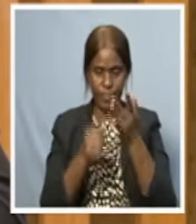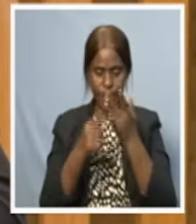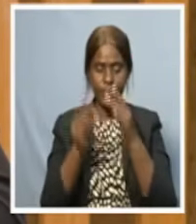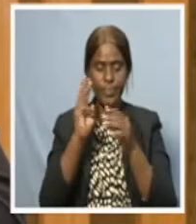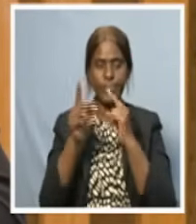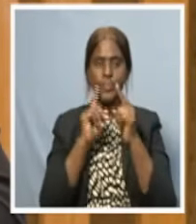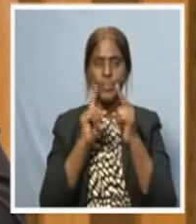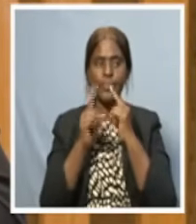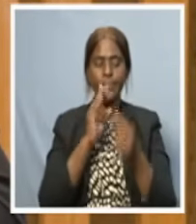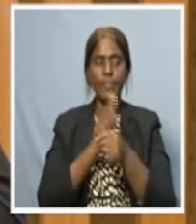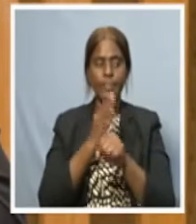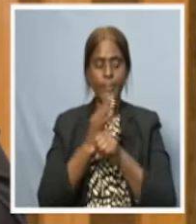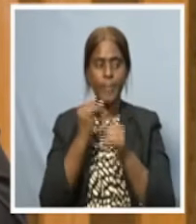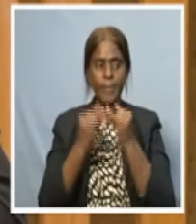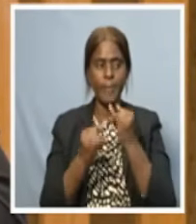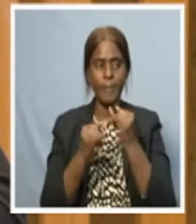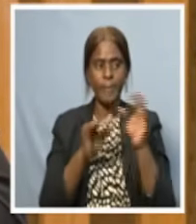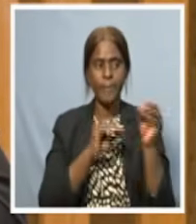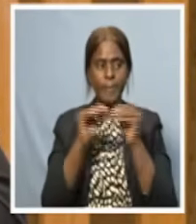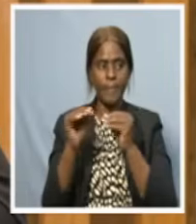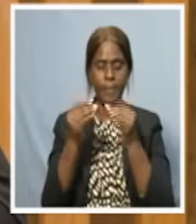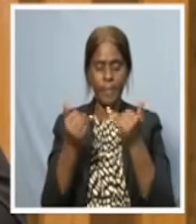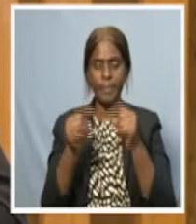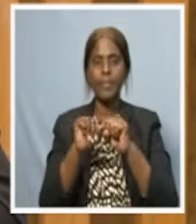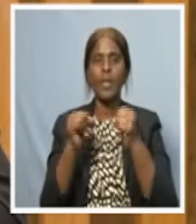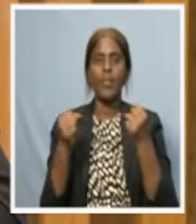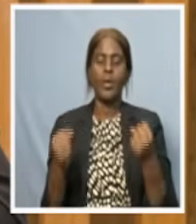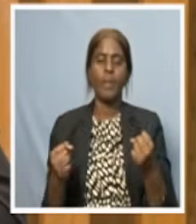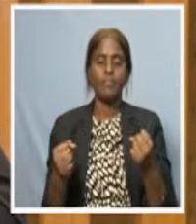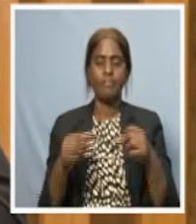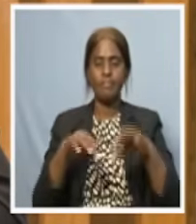be considered on the floor of the House when the House adjourns. Just